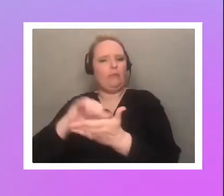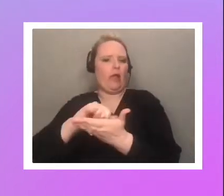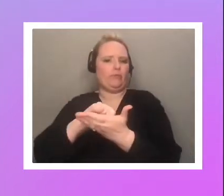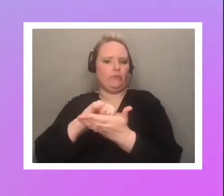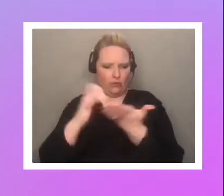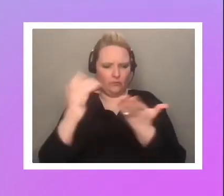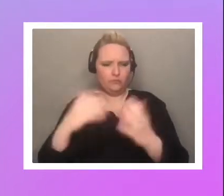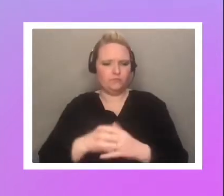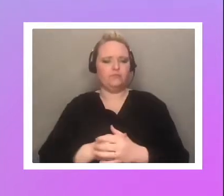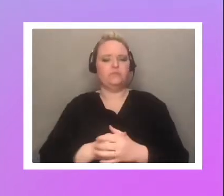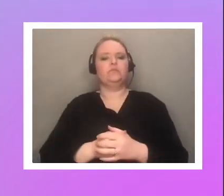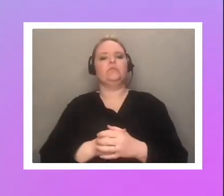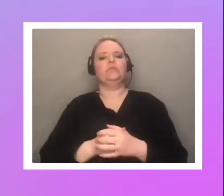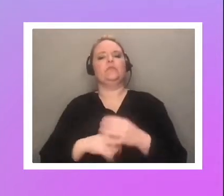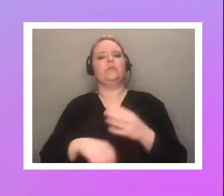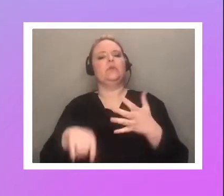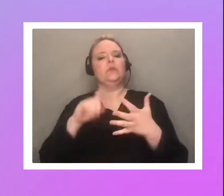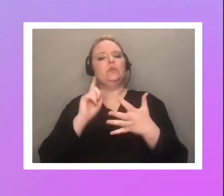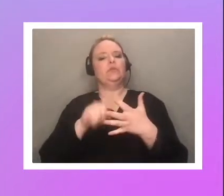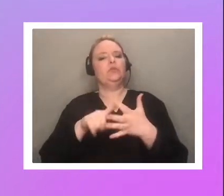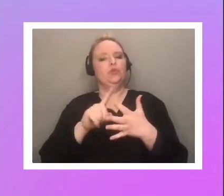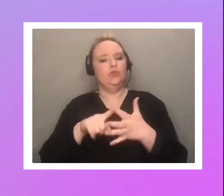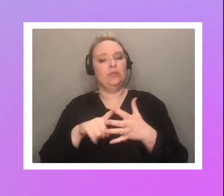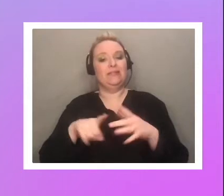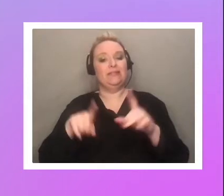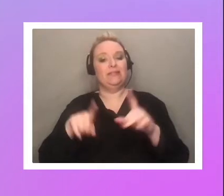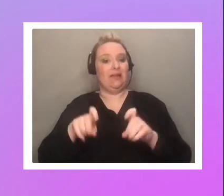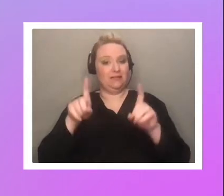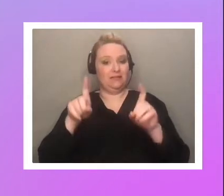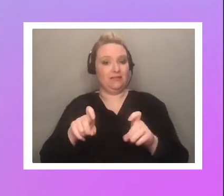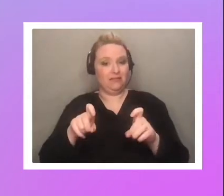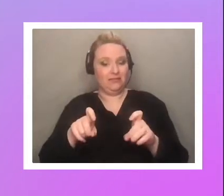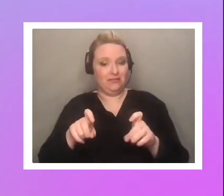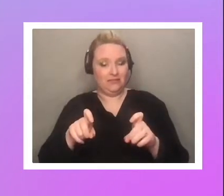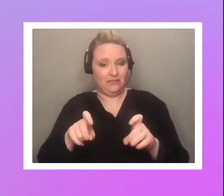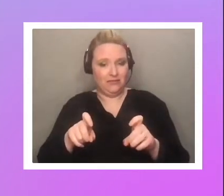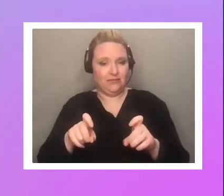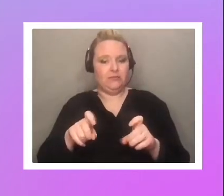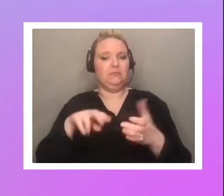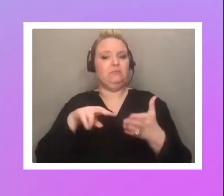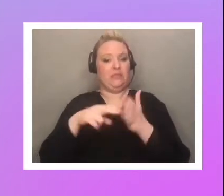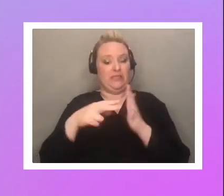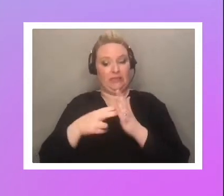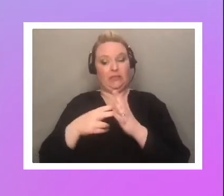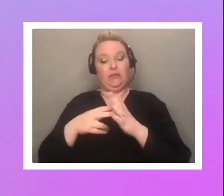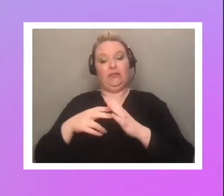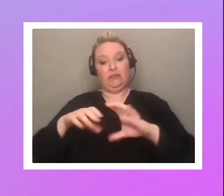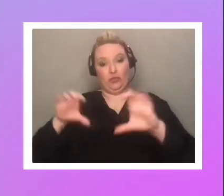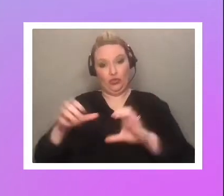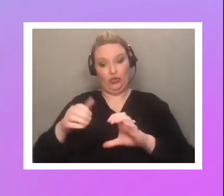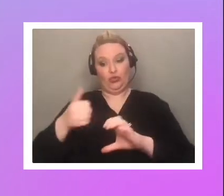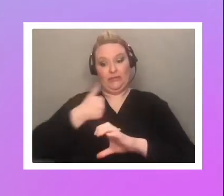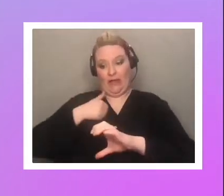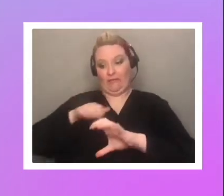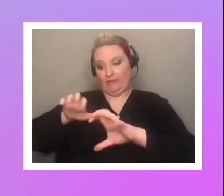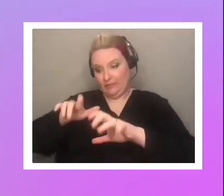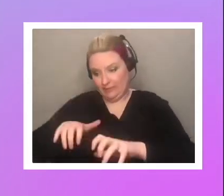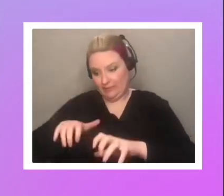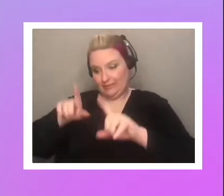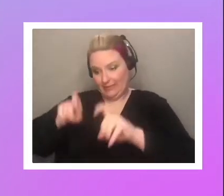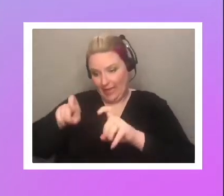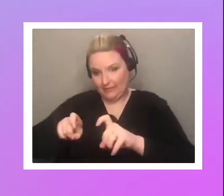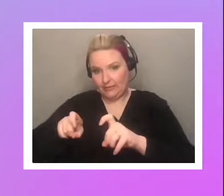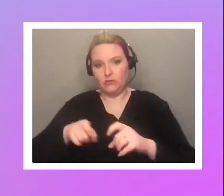possible. Two is testing, and that's going to consist of manual testing and automated